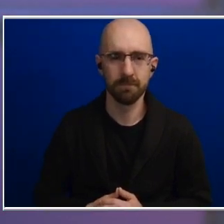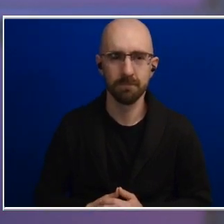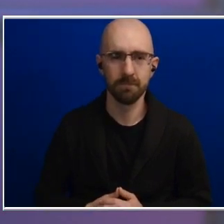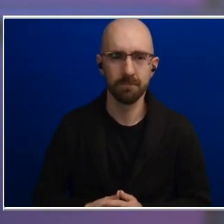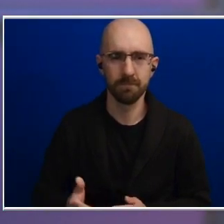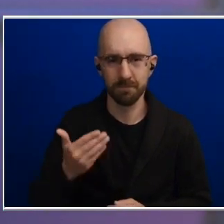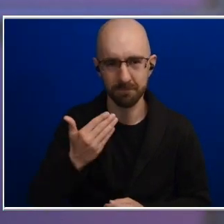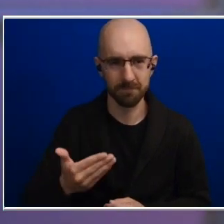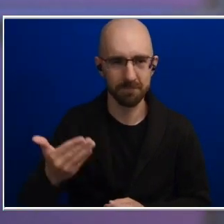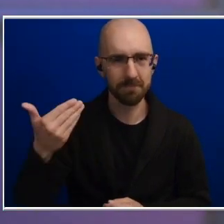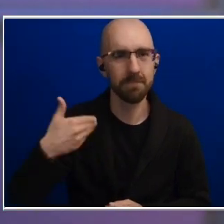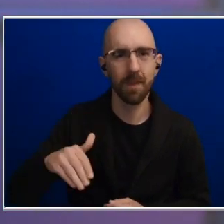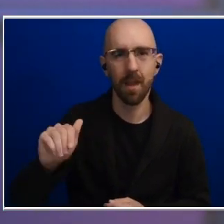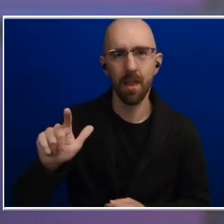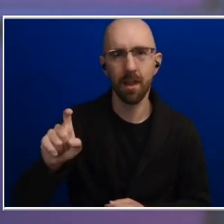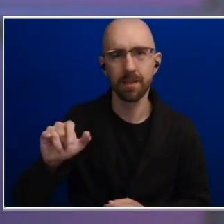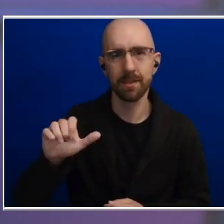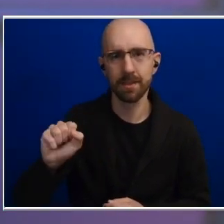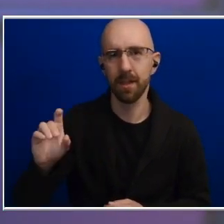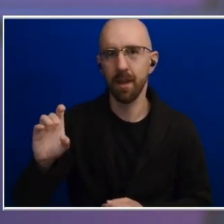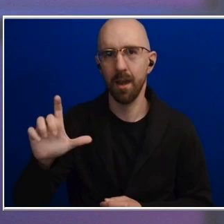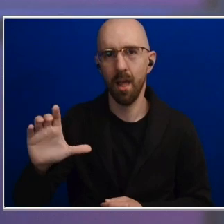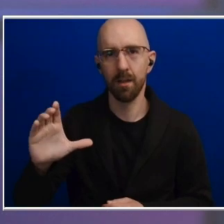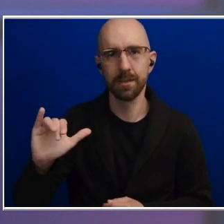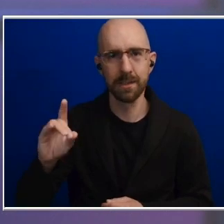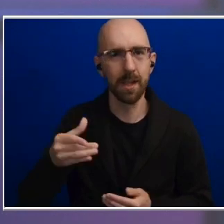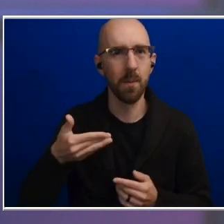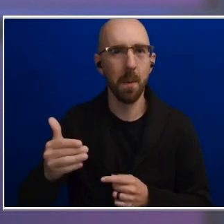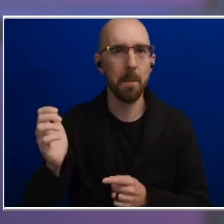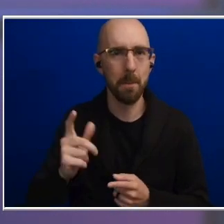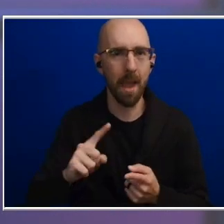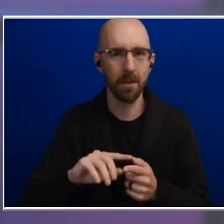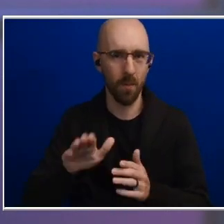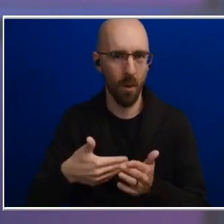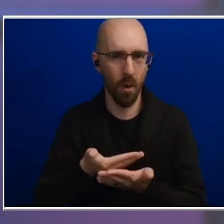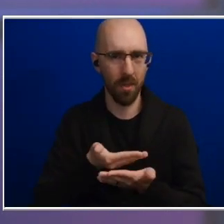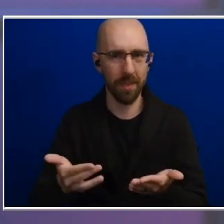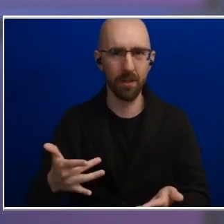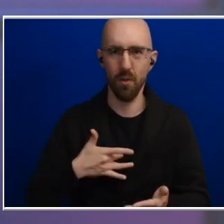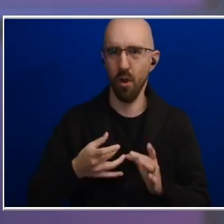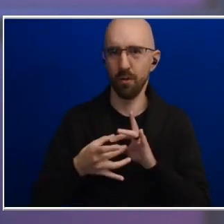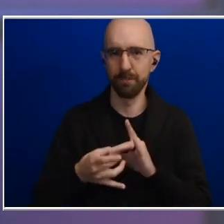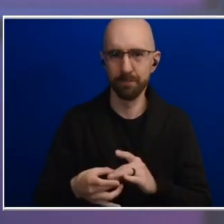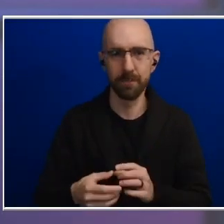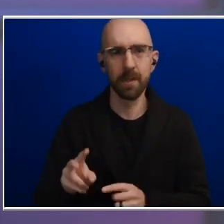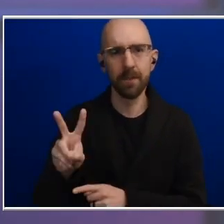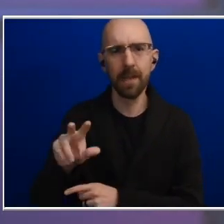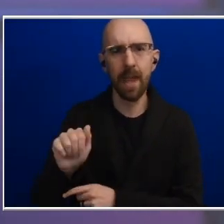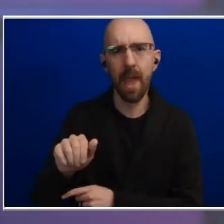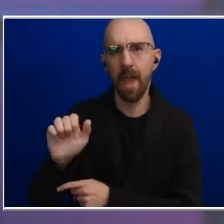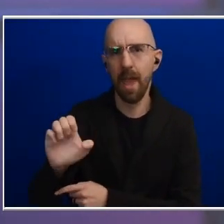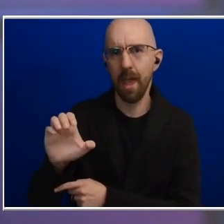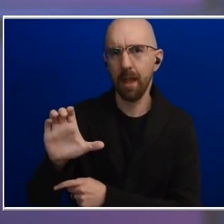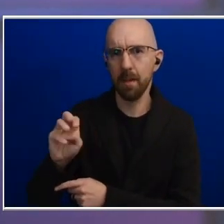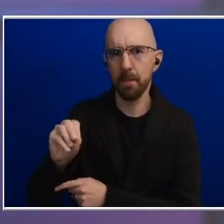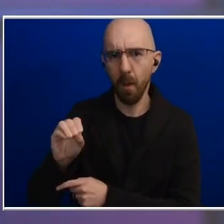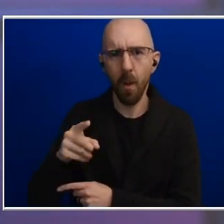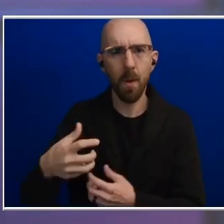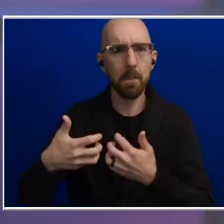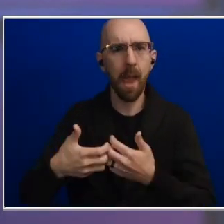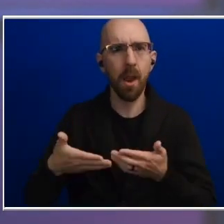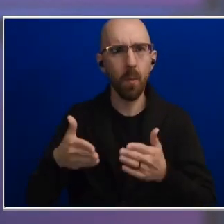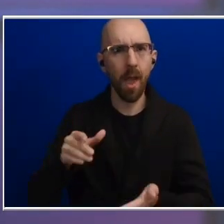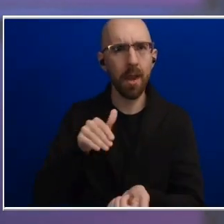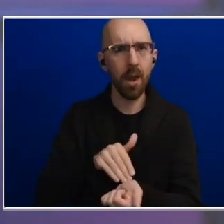Good morning, I'm Alexis Del Cid. Welcome back to All Things Heart. VA ECMO is a mechanical way doctors can keep